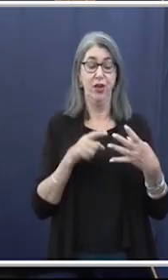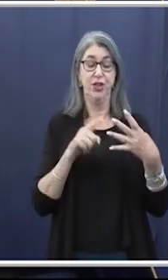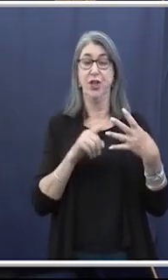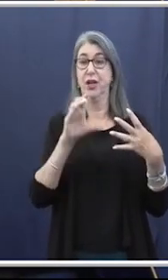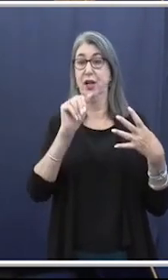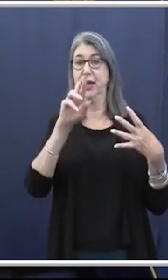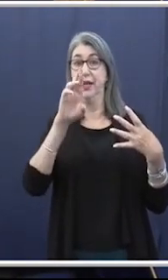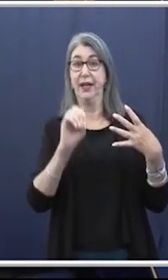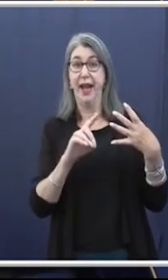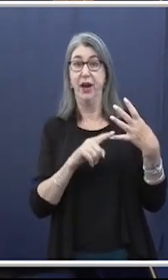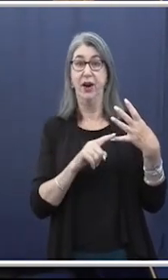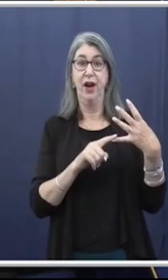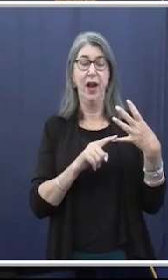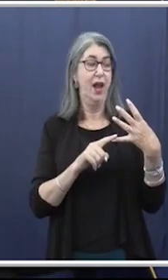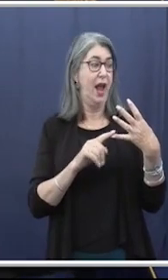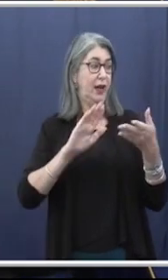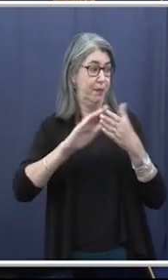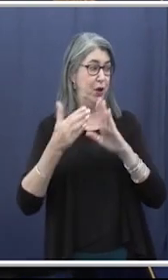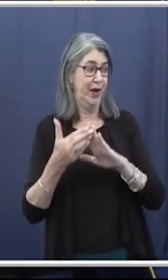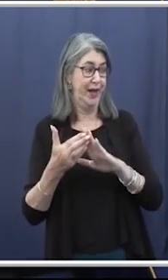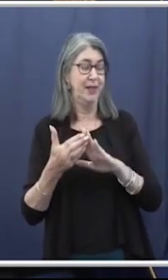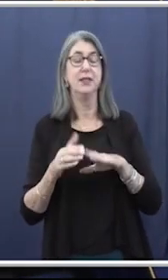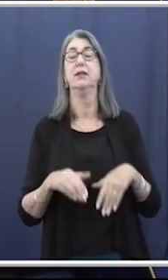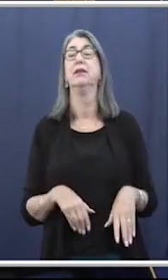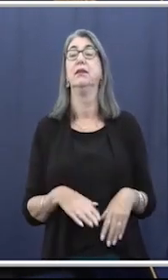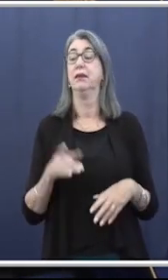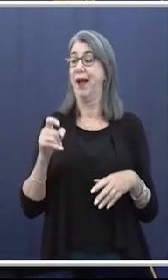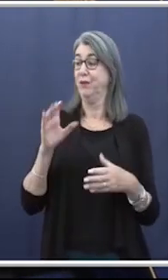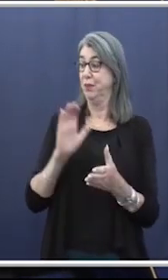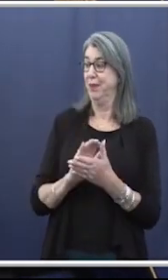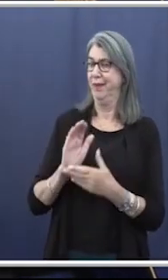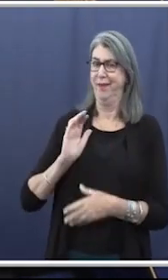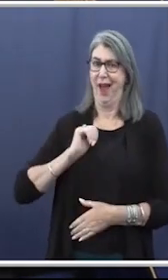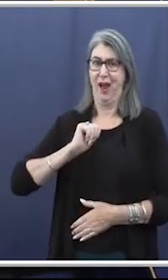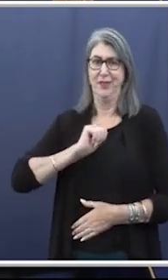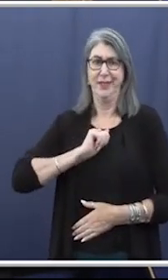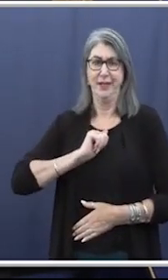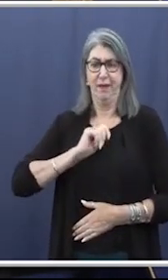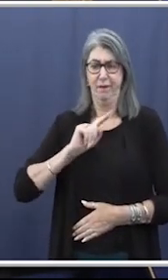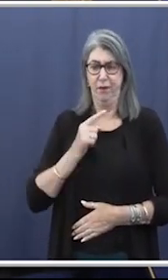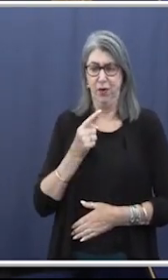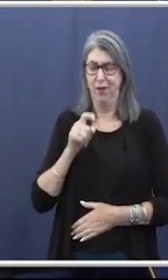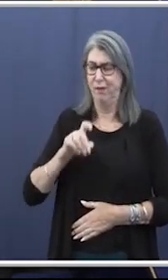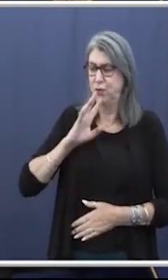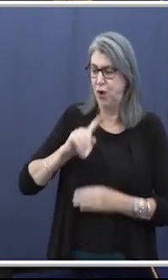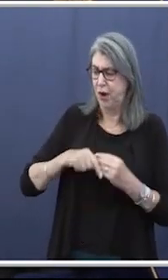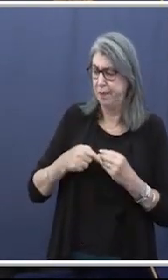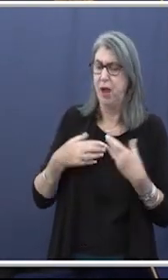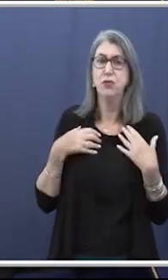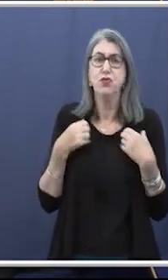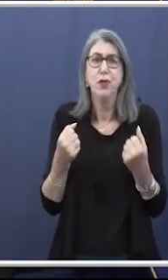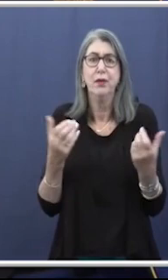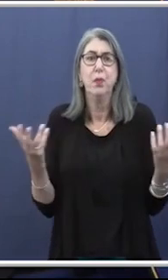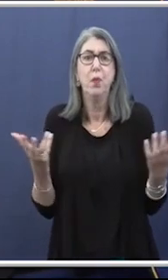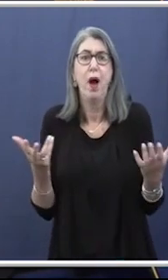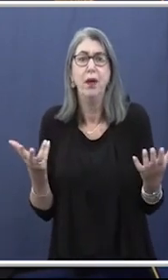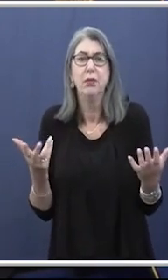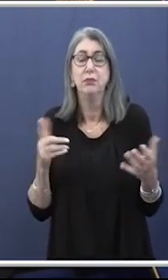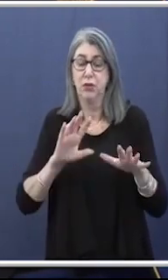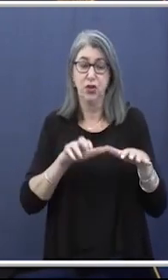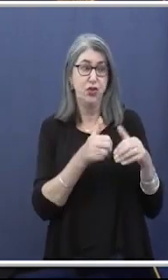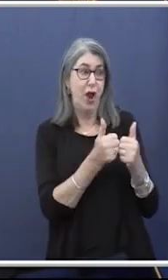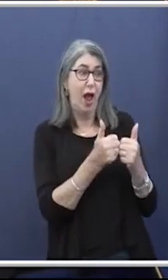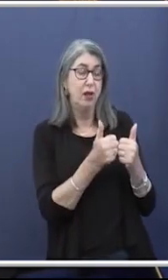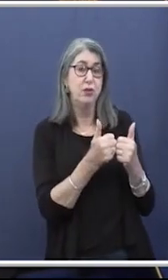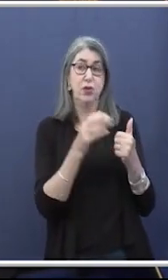care, and communities. We have to believe in ourselves, and we have to talk about our strengths. You know, one of the